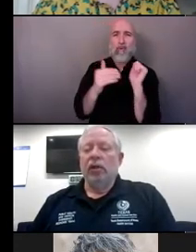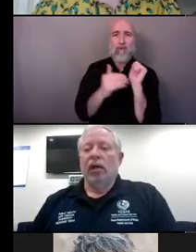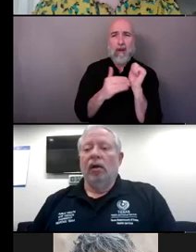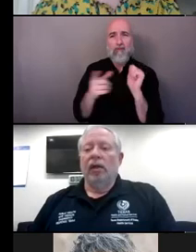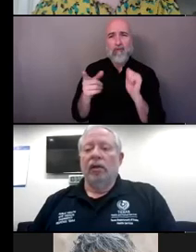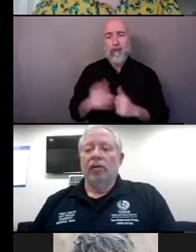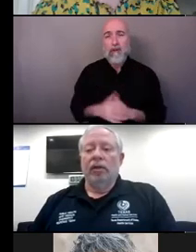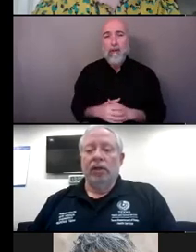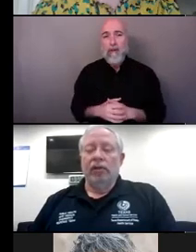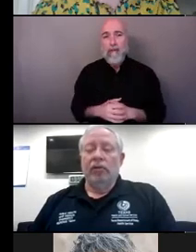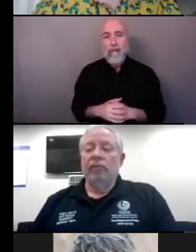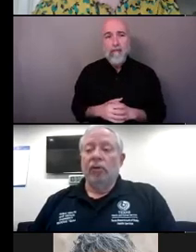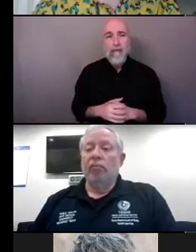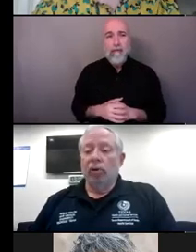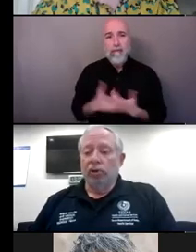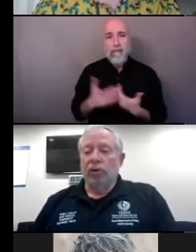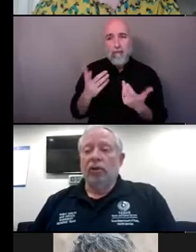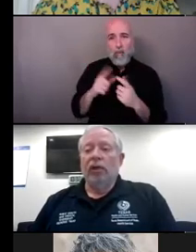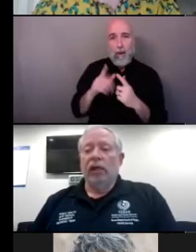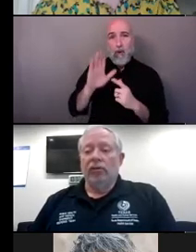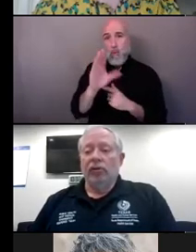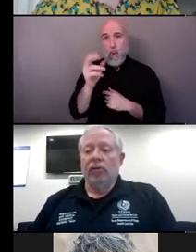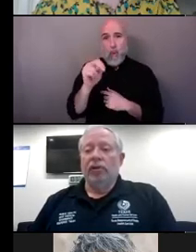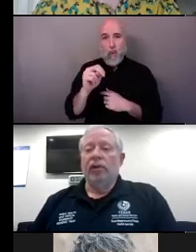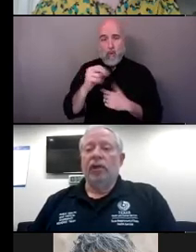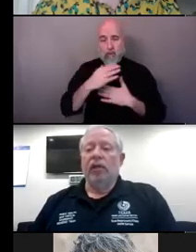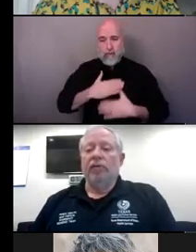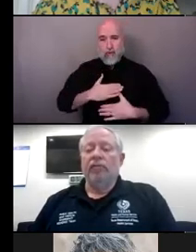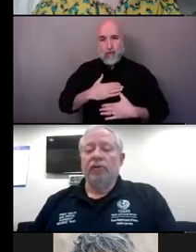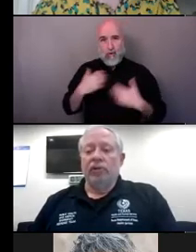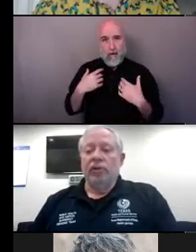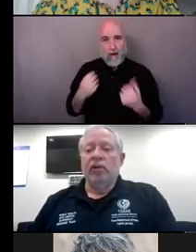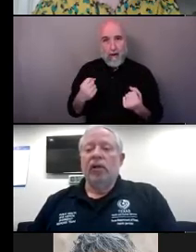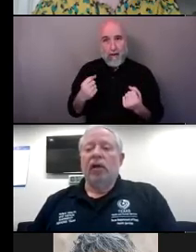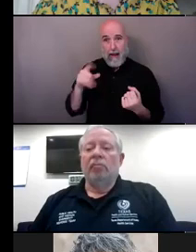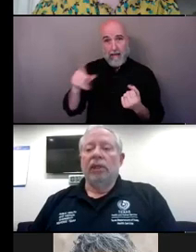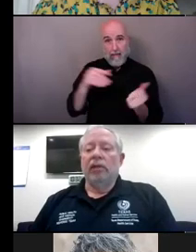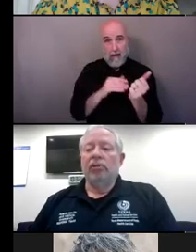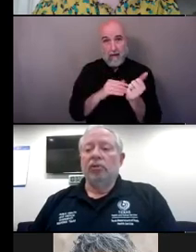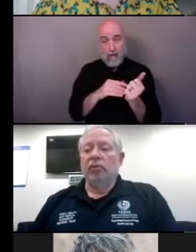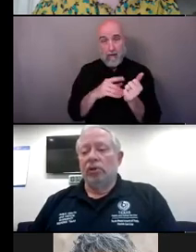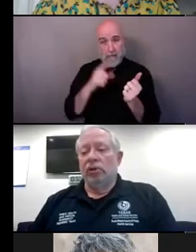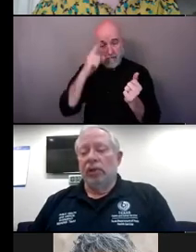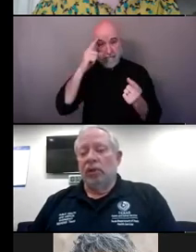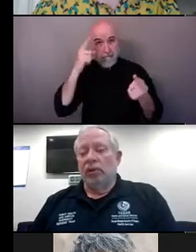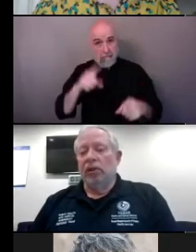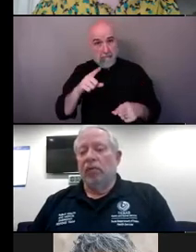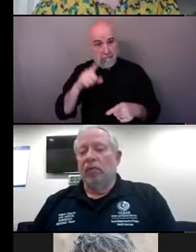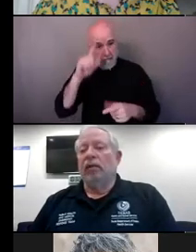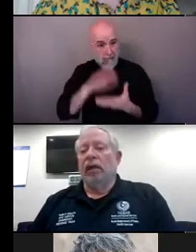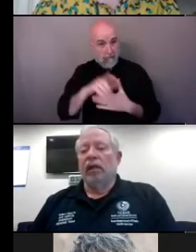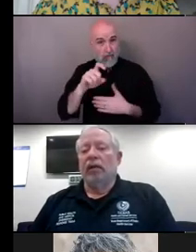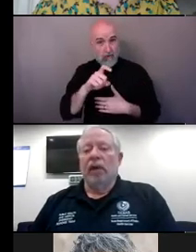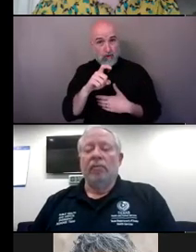physician in terms of your own personal health situation. And if the physician believes you should be included